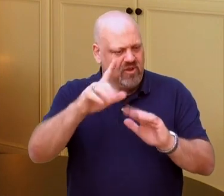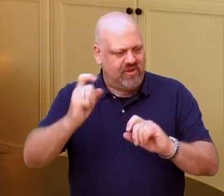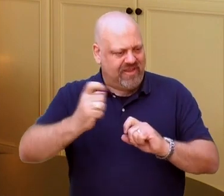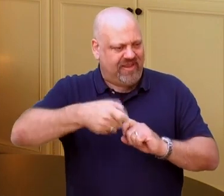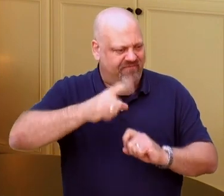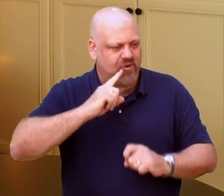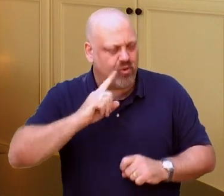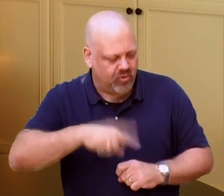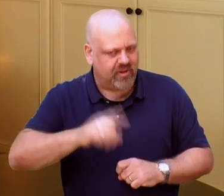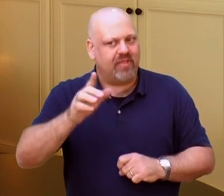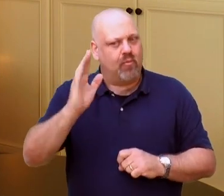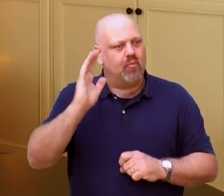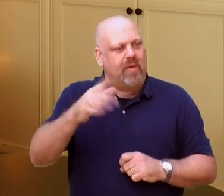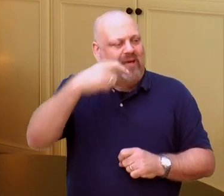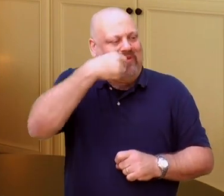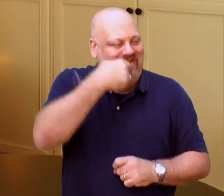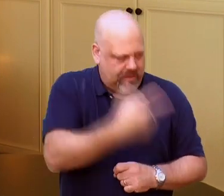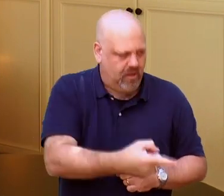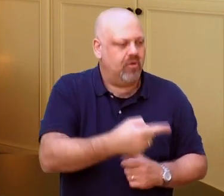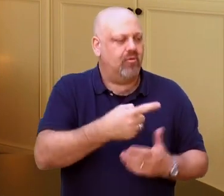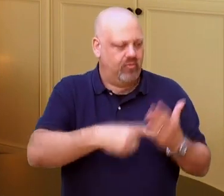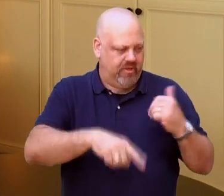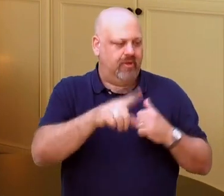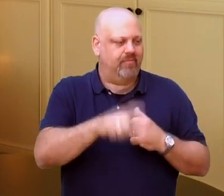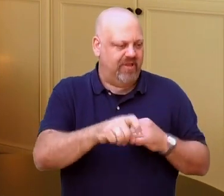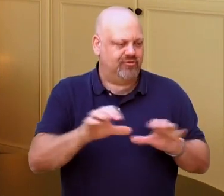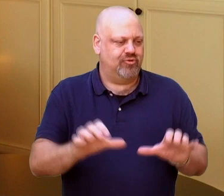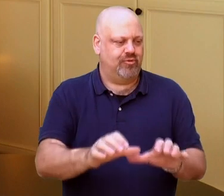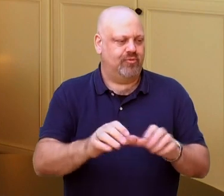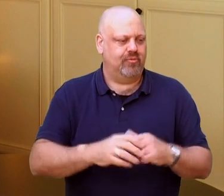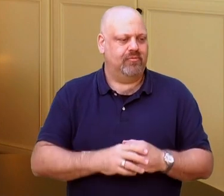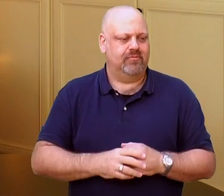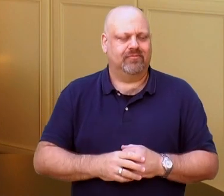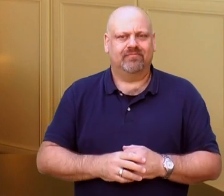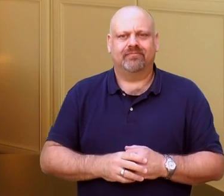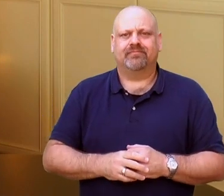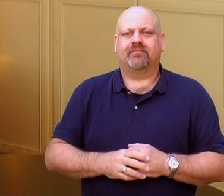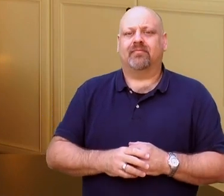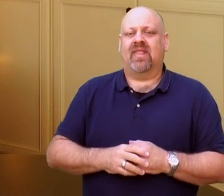given orders. You will be told what you must do.